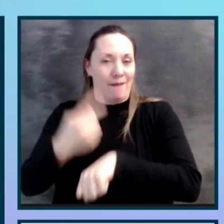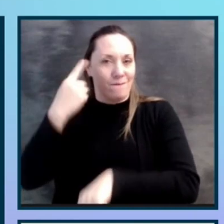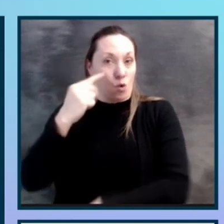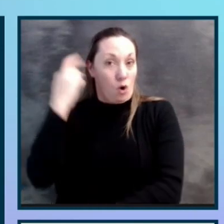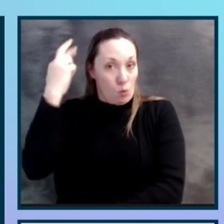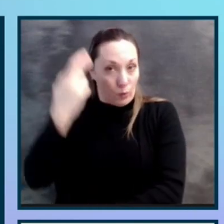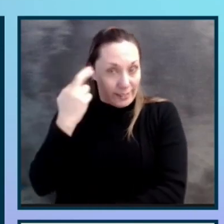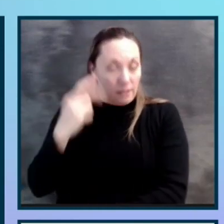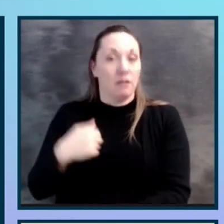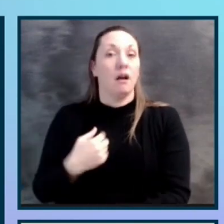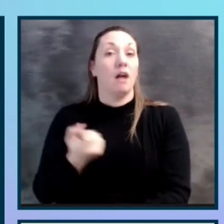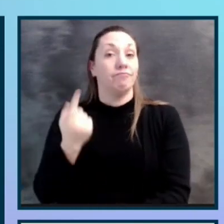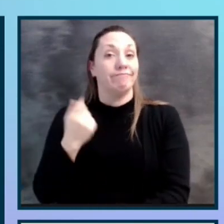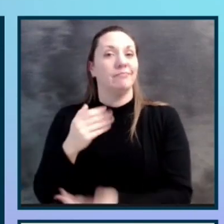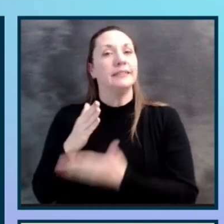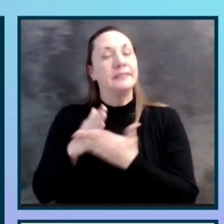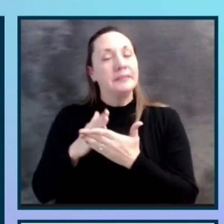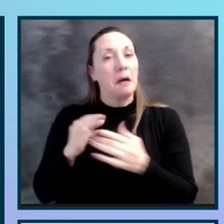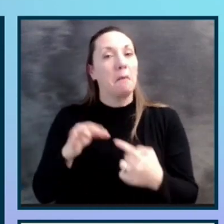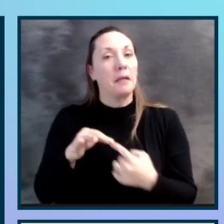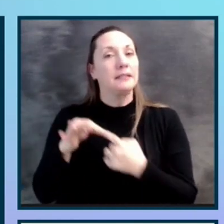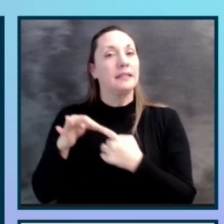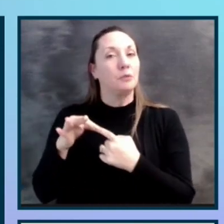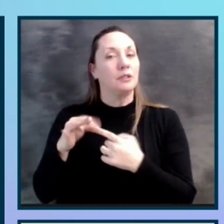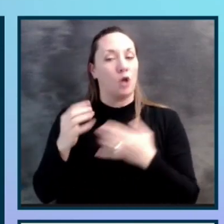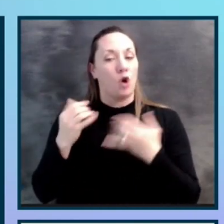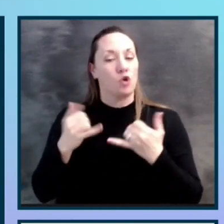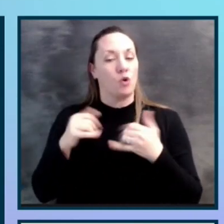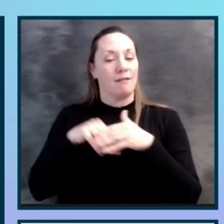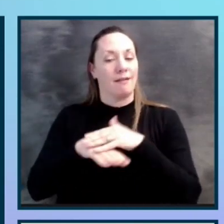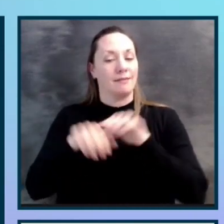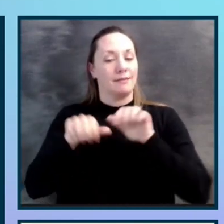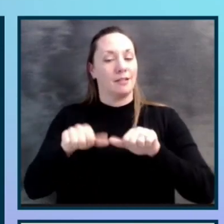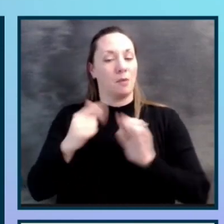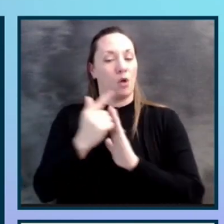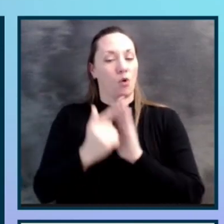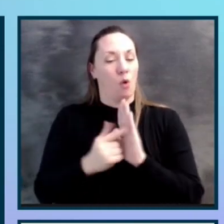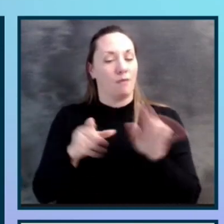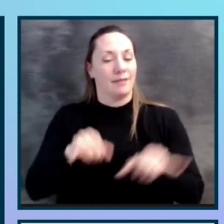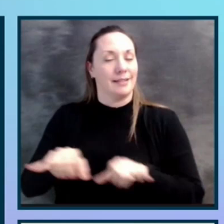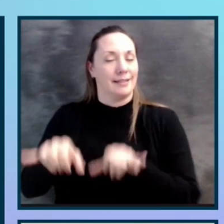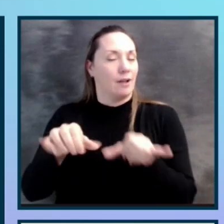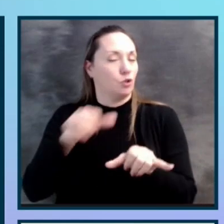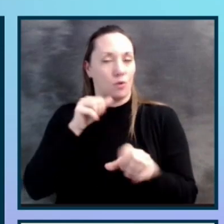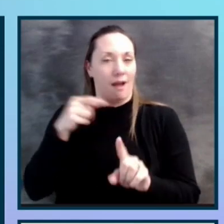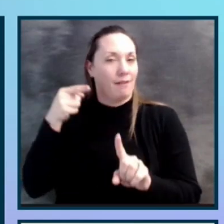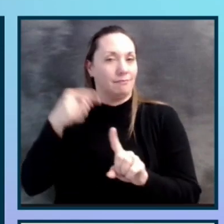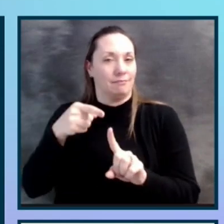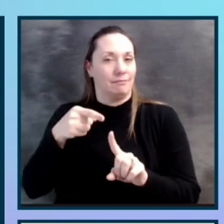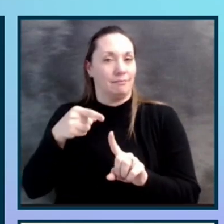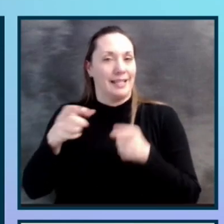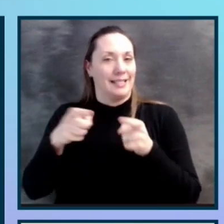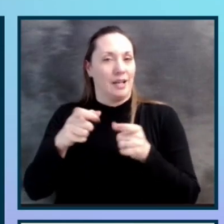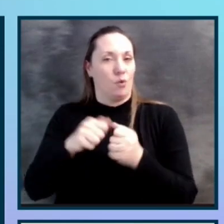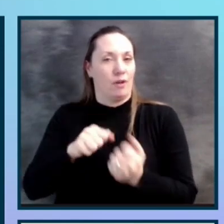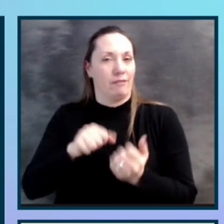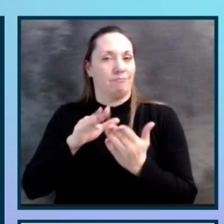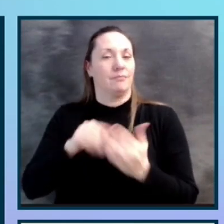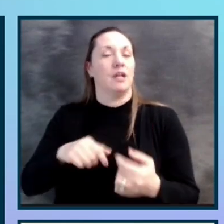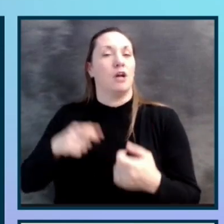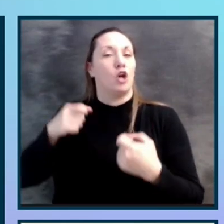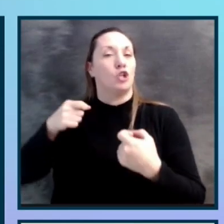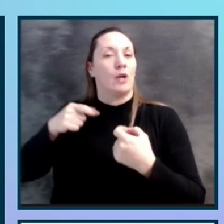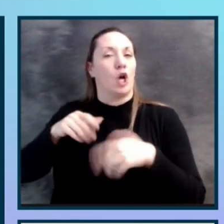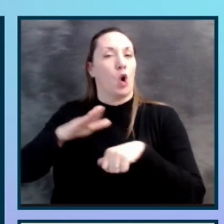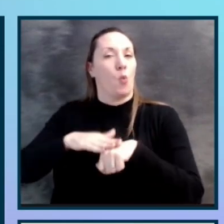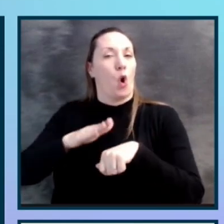However, with a few exceptions, our current accessibility laws and standards don't directly address trigger warnings. While it could